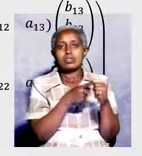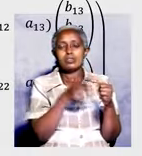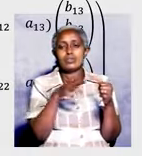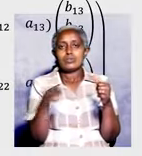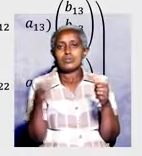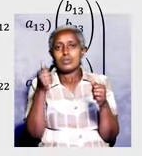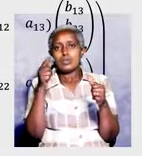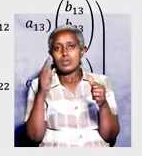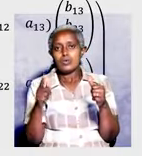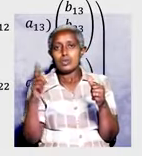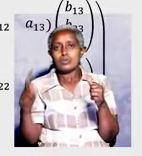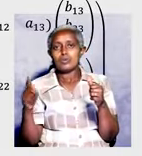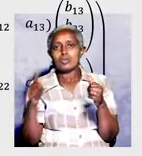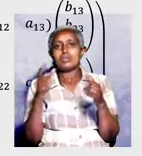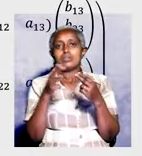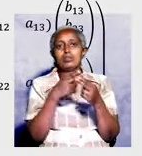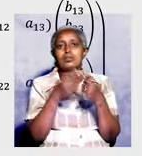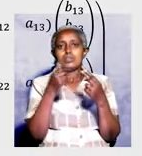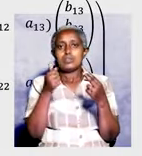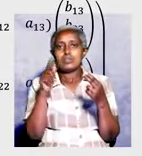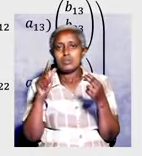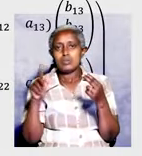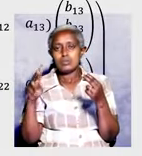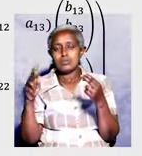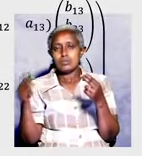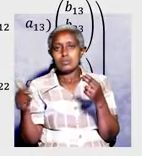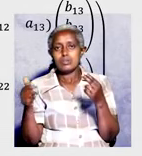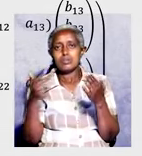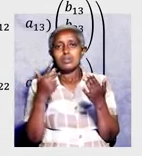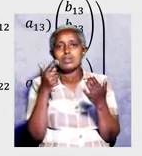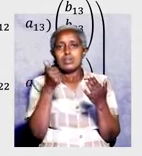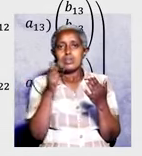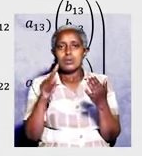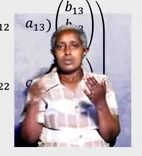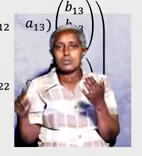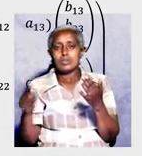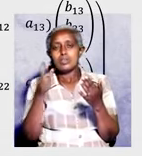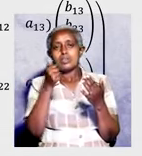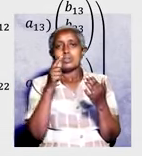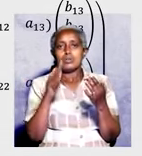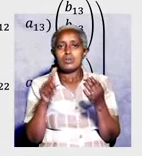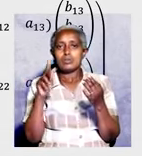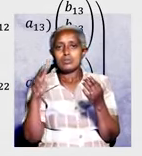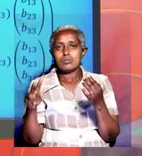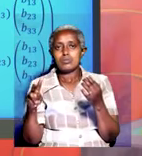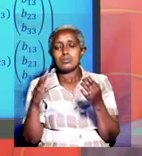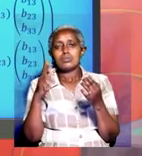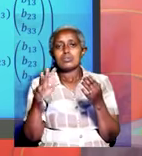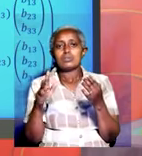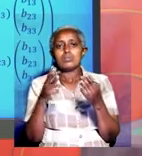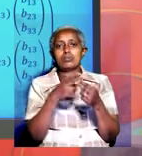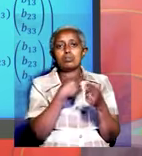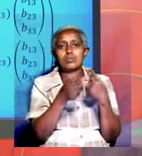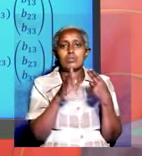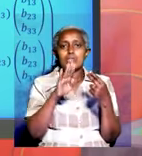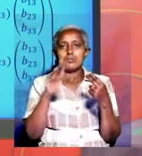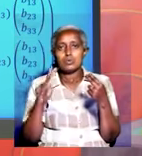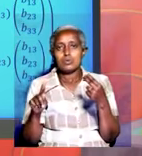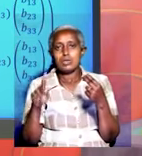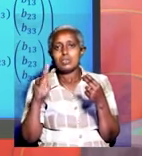row A11, A12, A13 multiply this one. A11, A12, A13 multiplies this